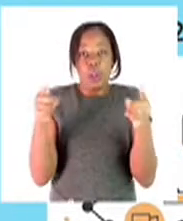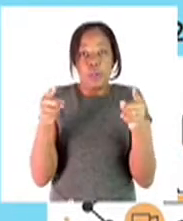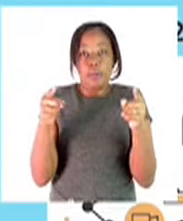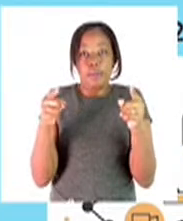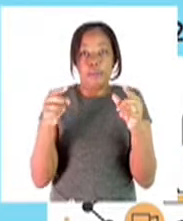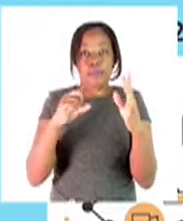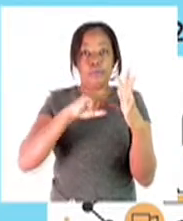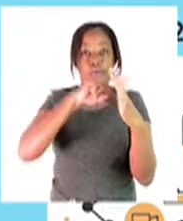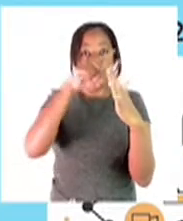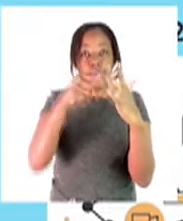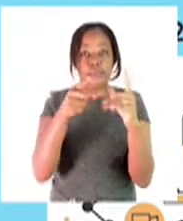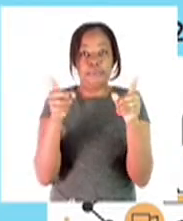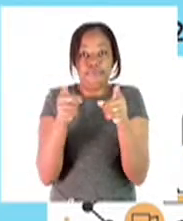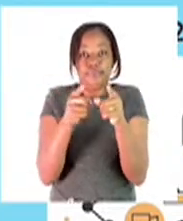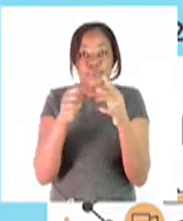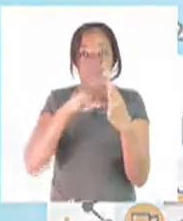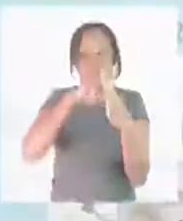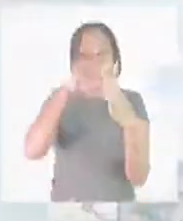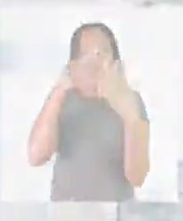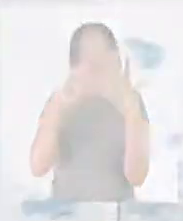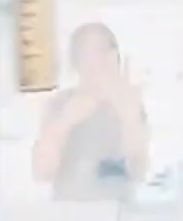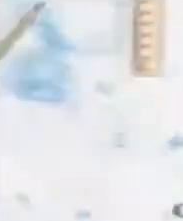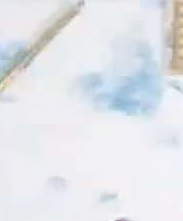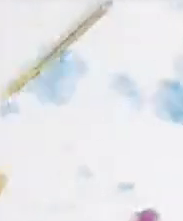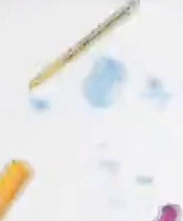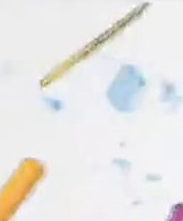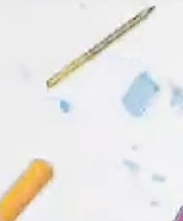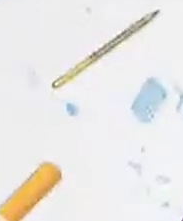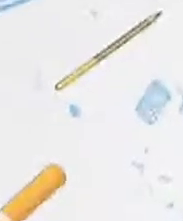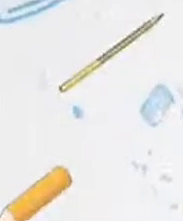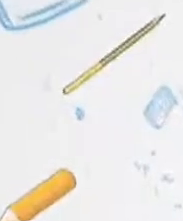diphthongs, and digraphs.